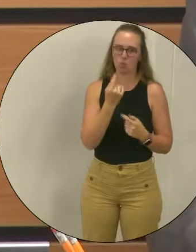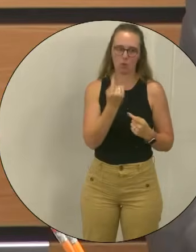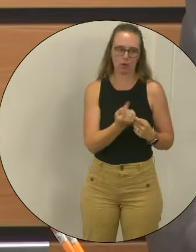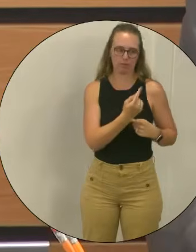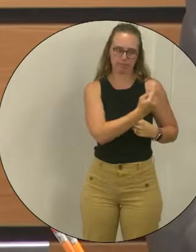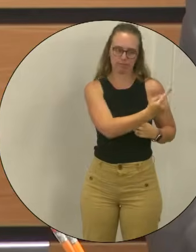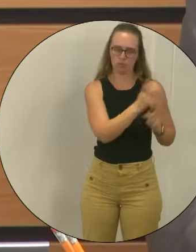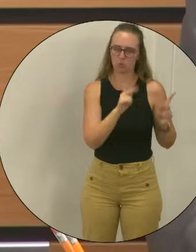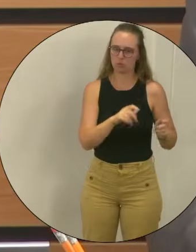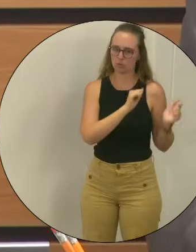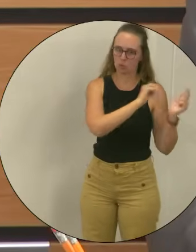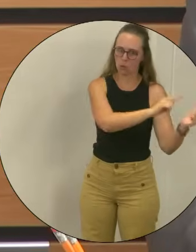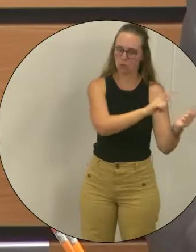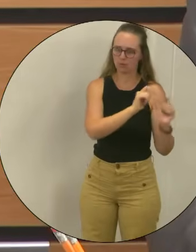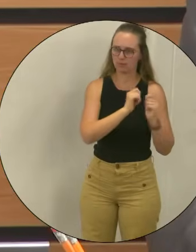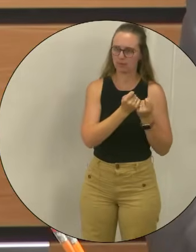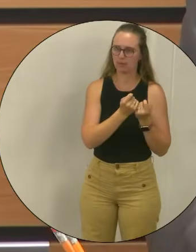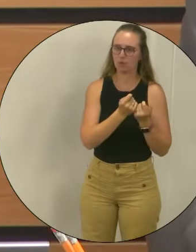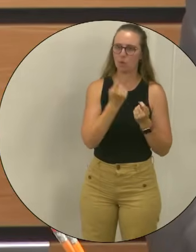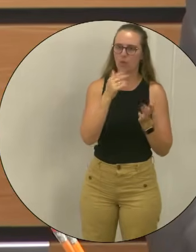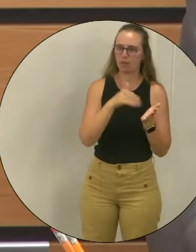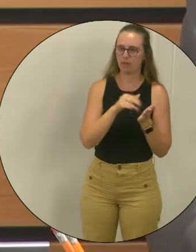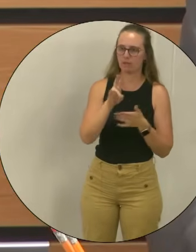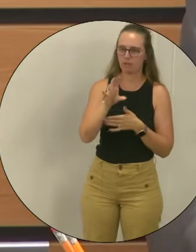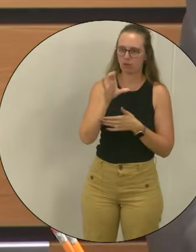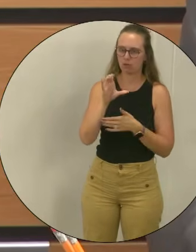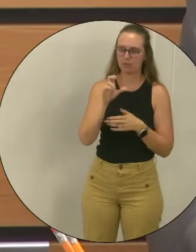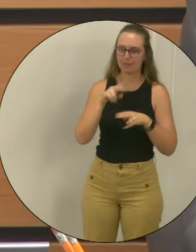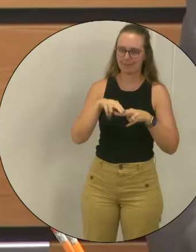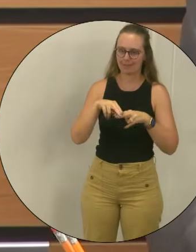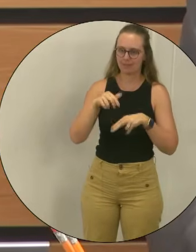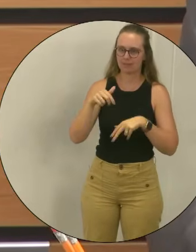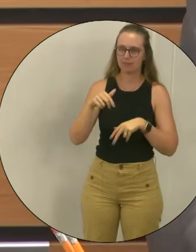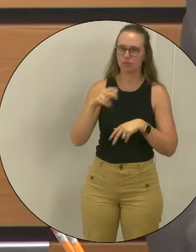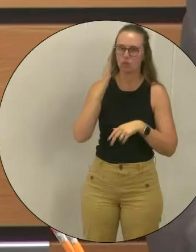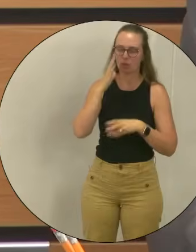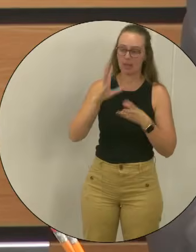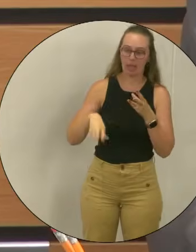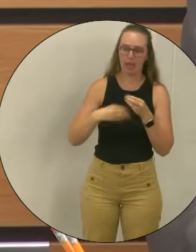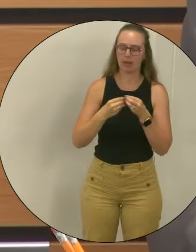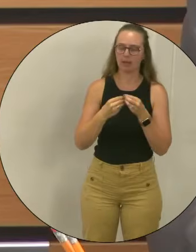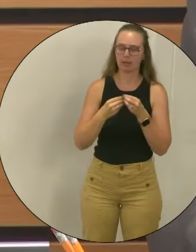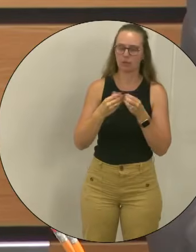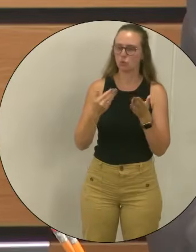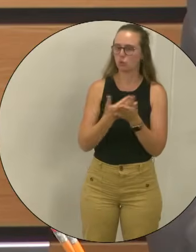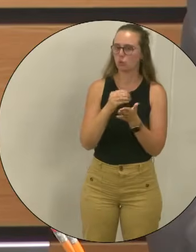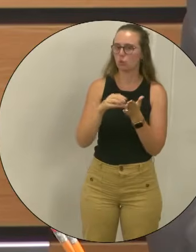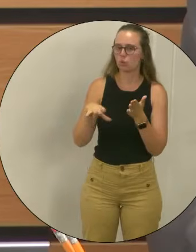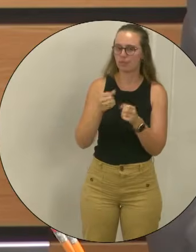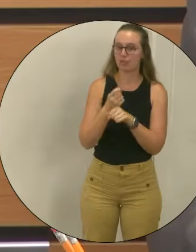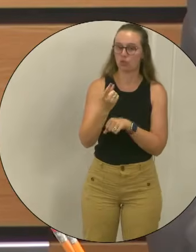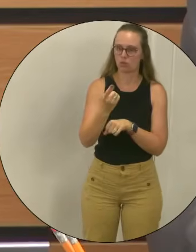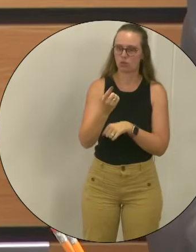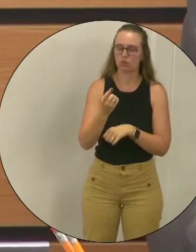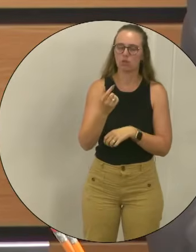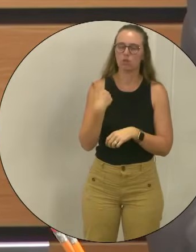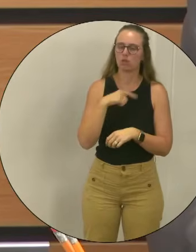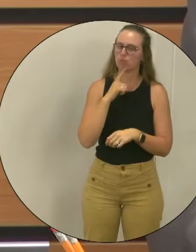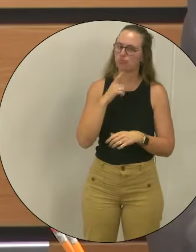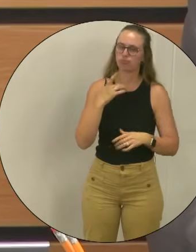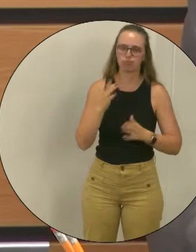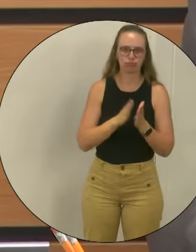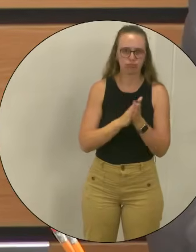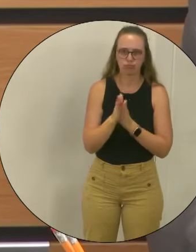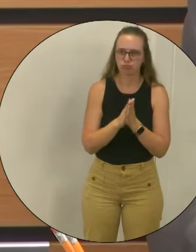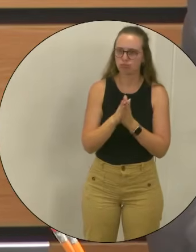person, but it is 1,700 seats that we'll be adding next year, and we're really excited about